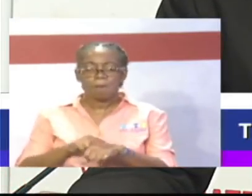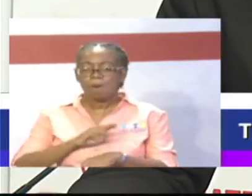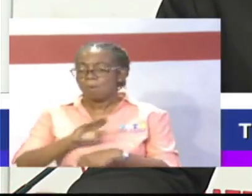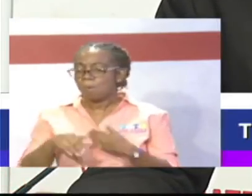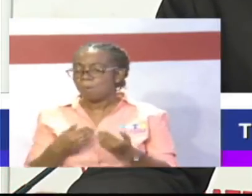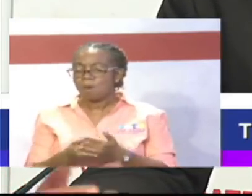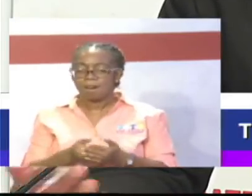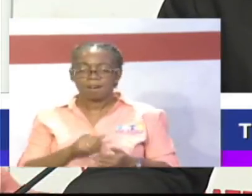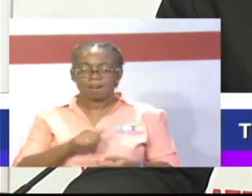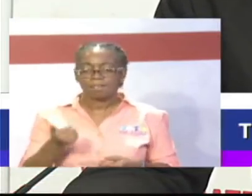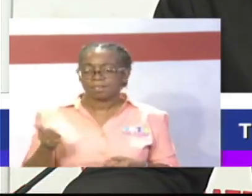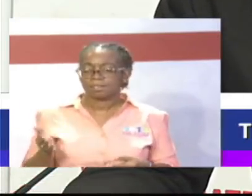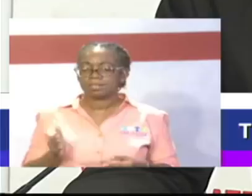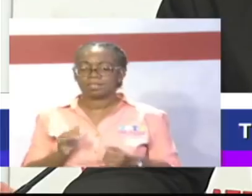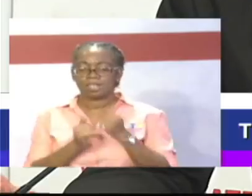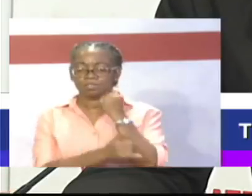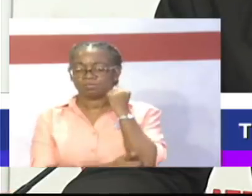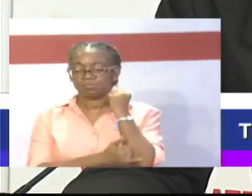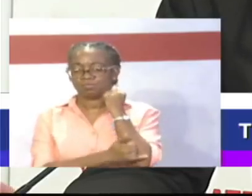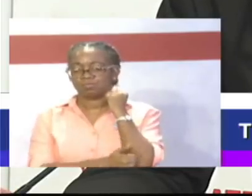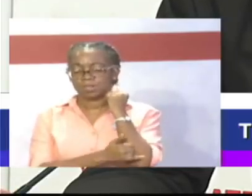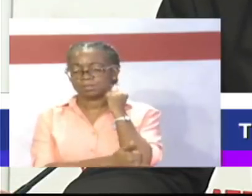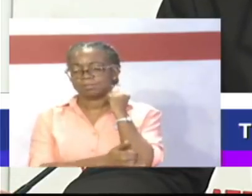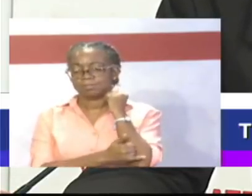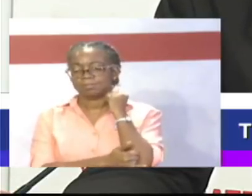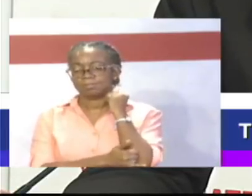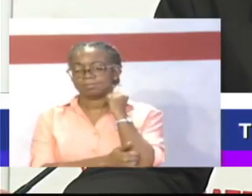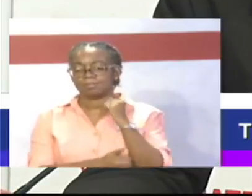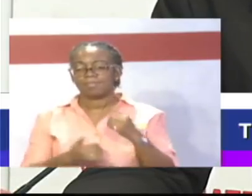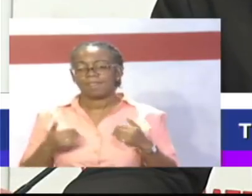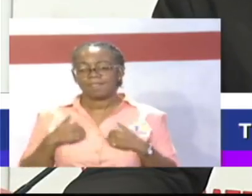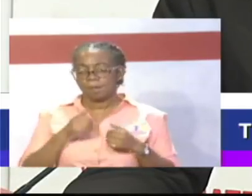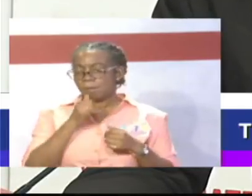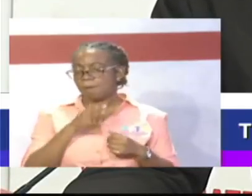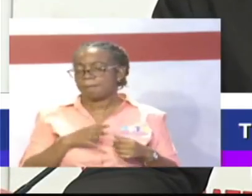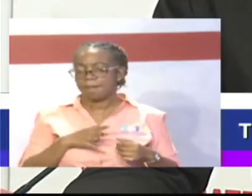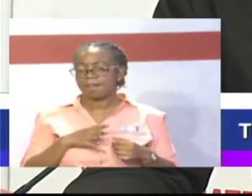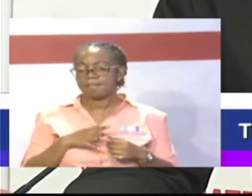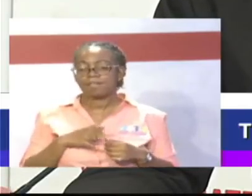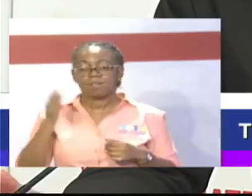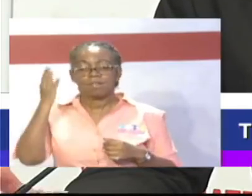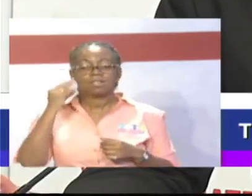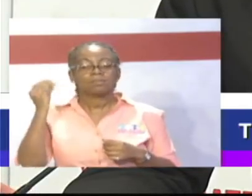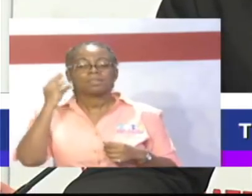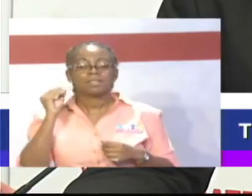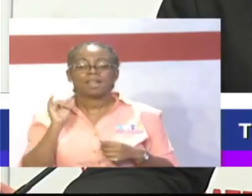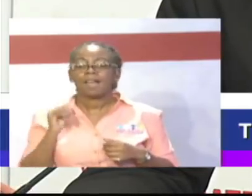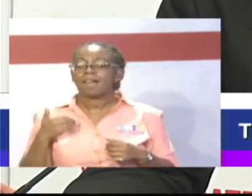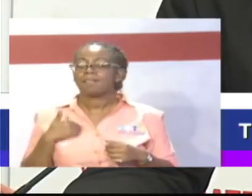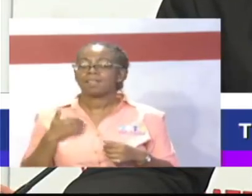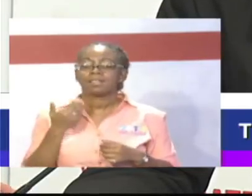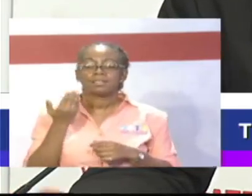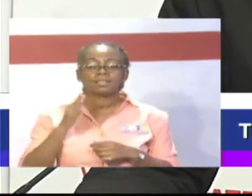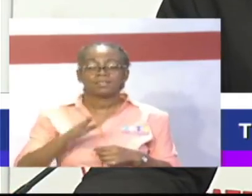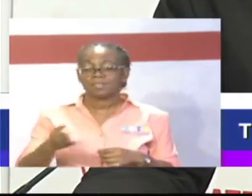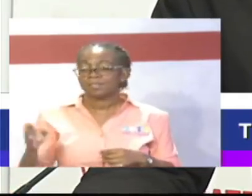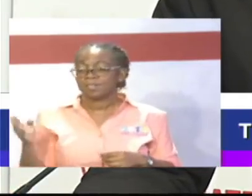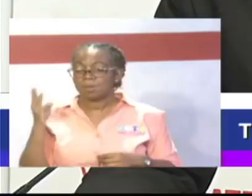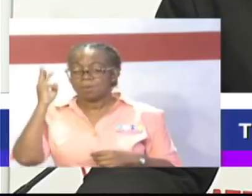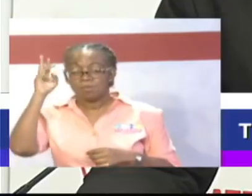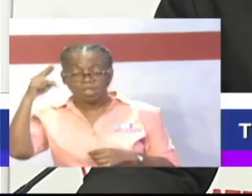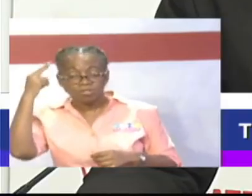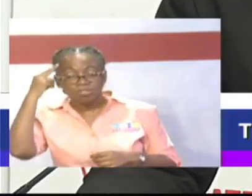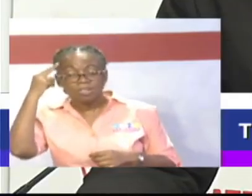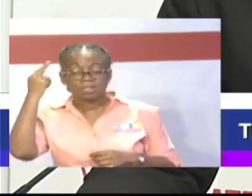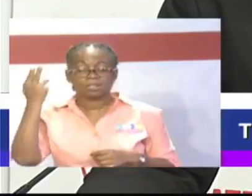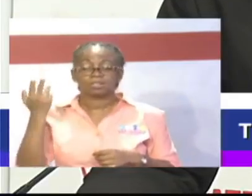countries, and that's why we have gynecologists and we have healthcare workers. There are many causes, and some of the things that we have noticed, and there are